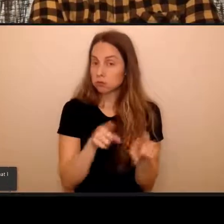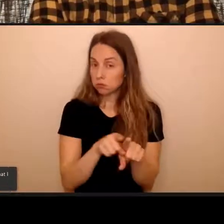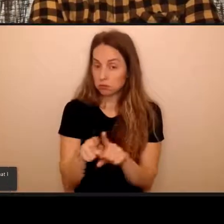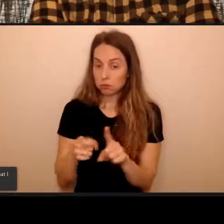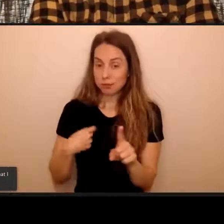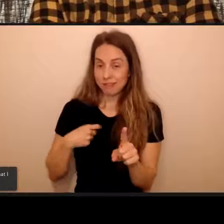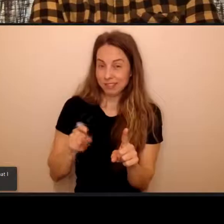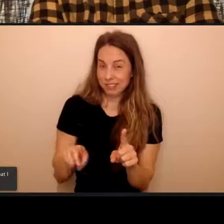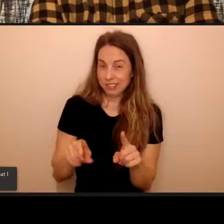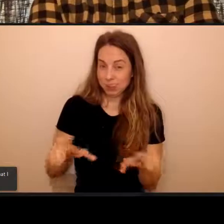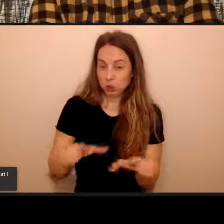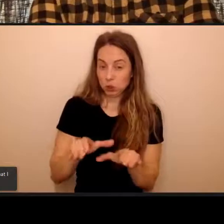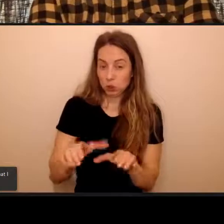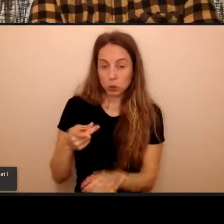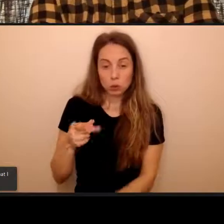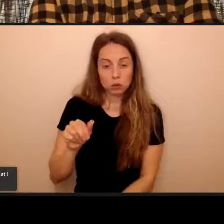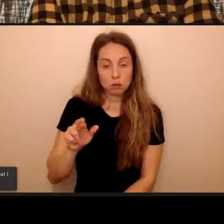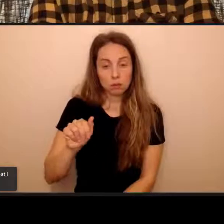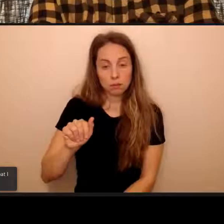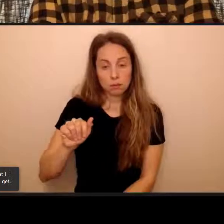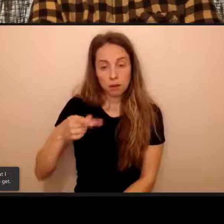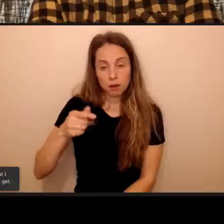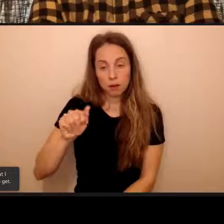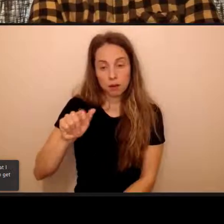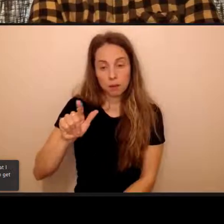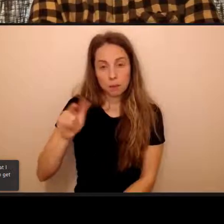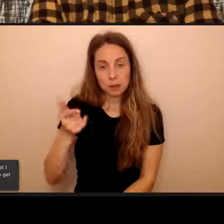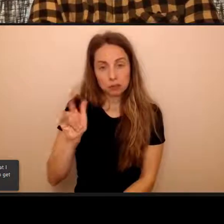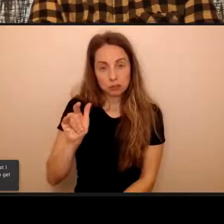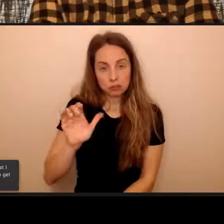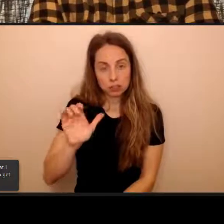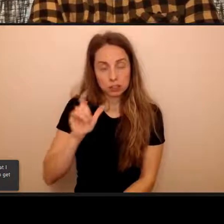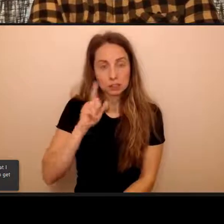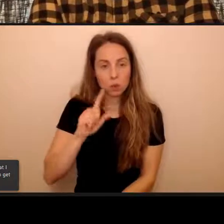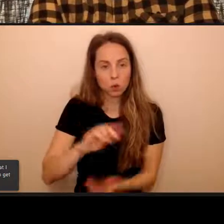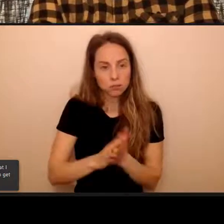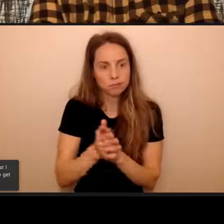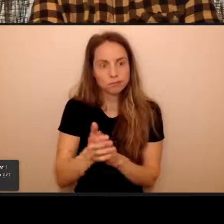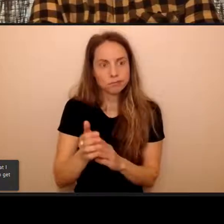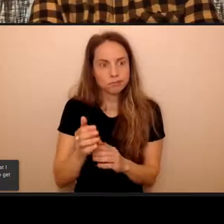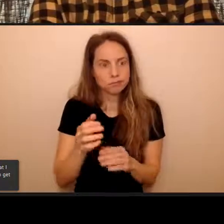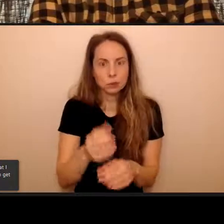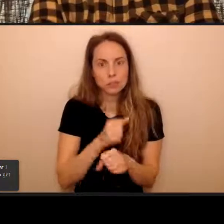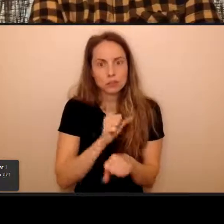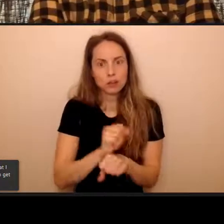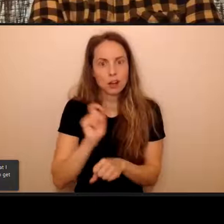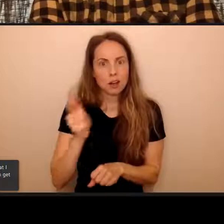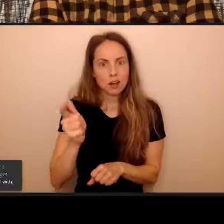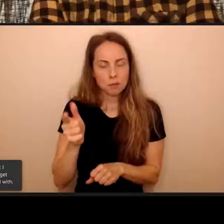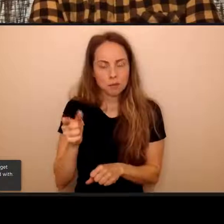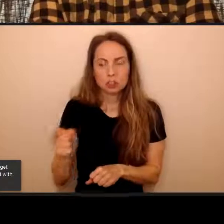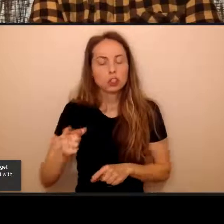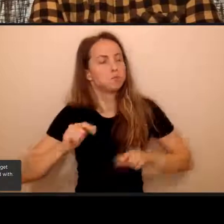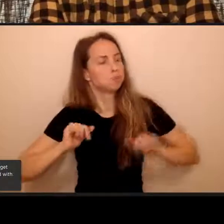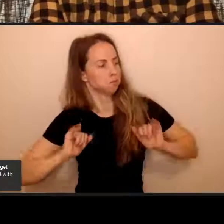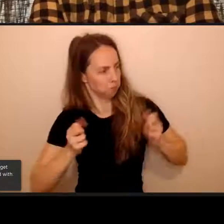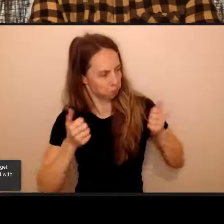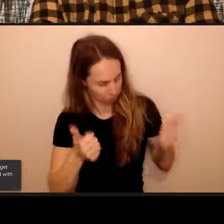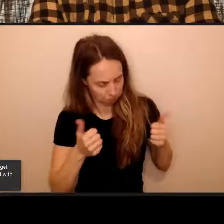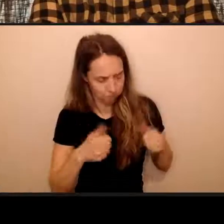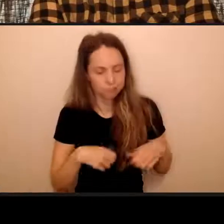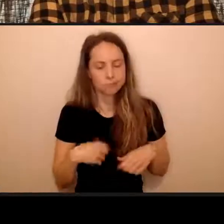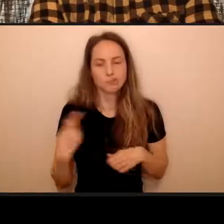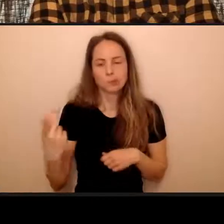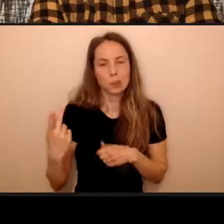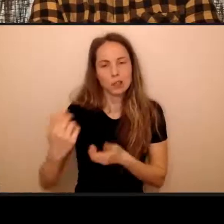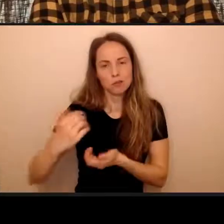to do as a paraplegic in order to be able to be employable. So, so she worked with me and we worked